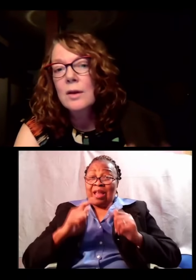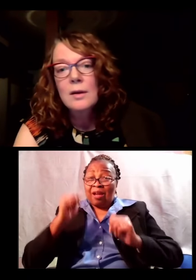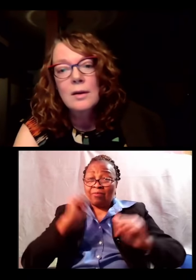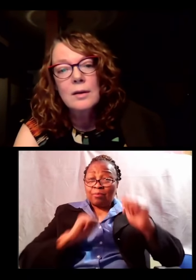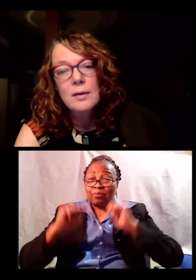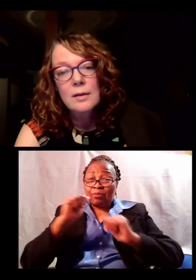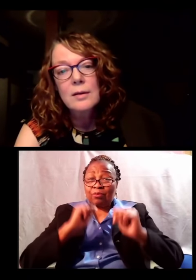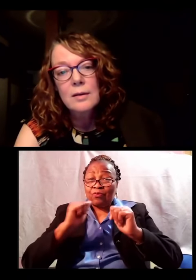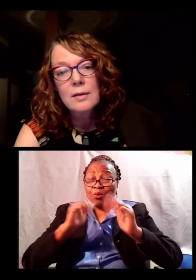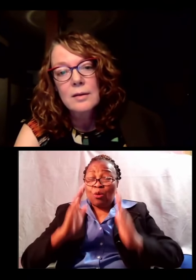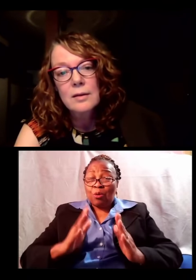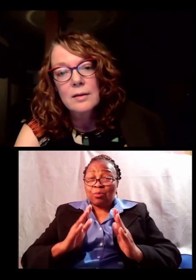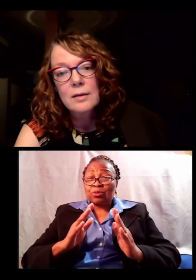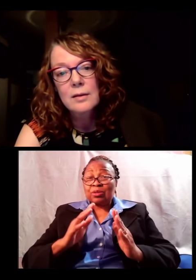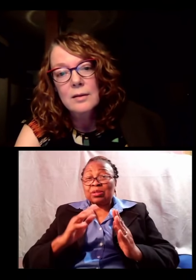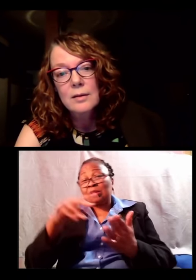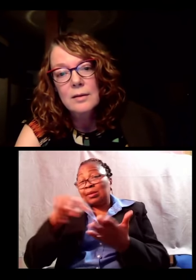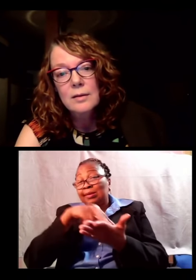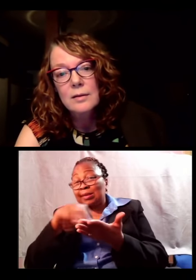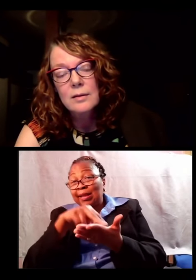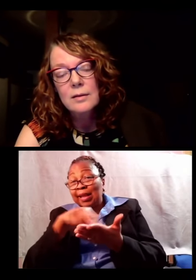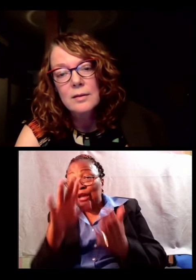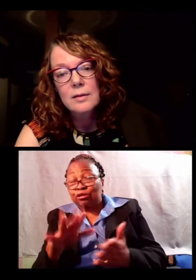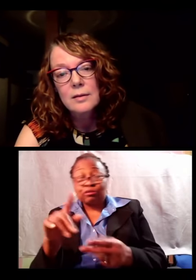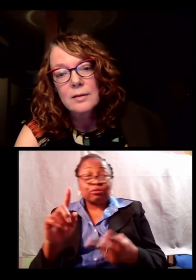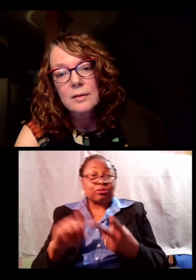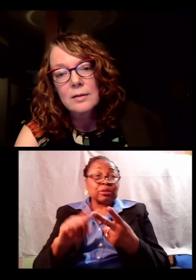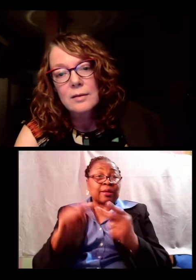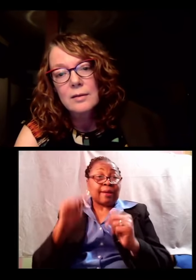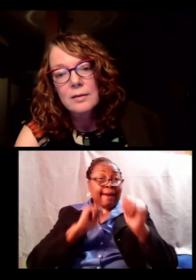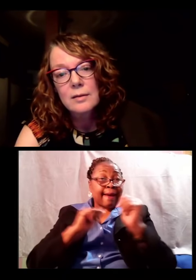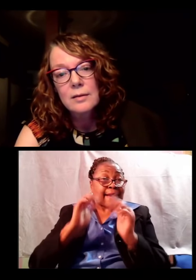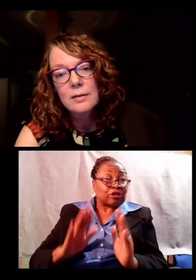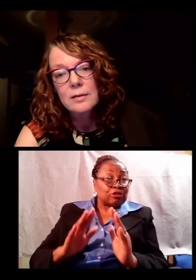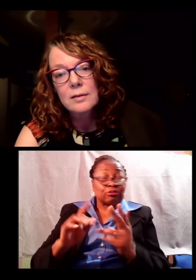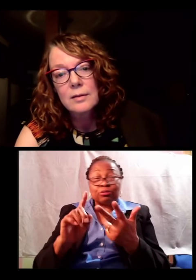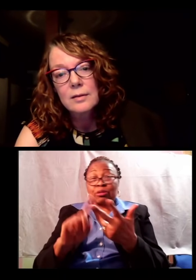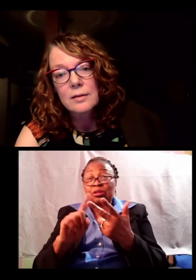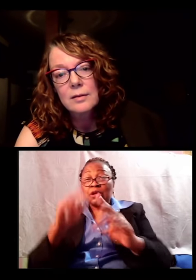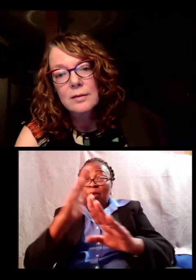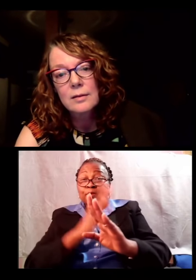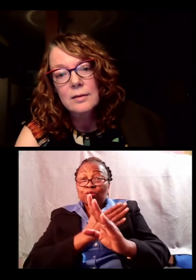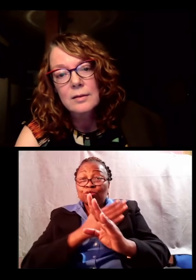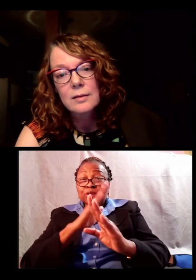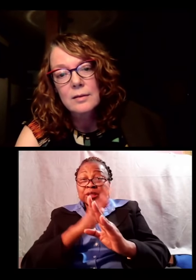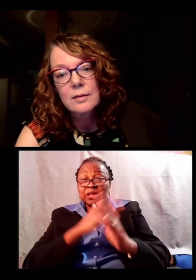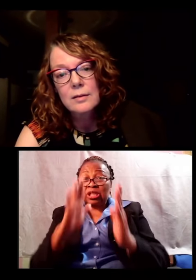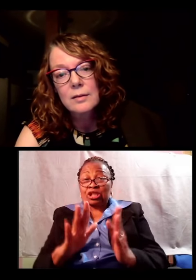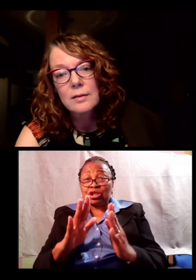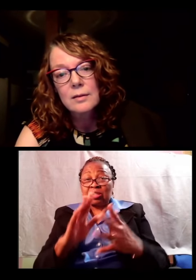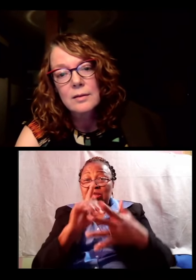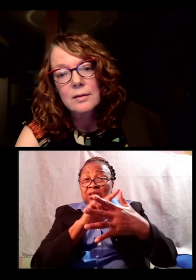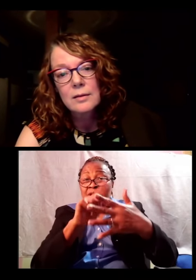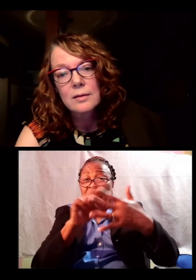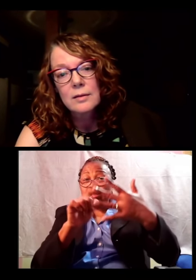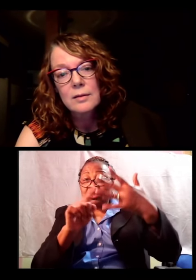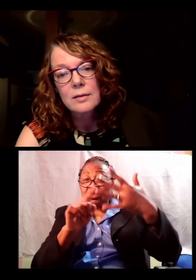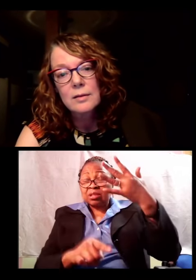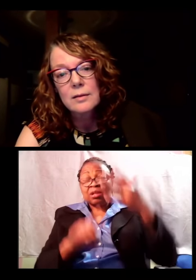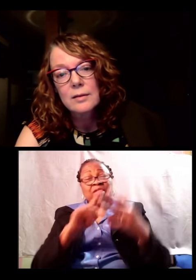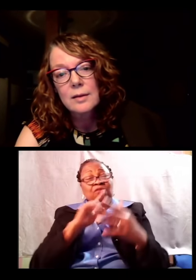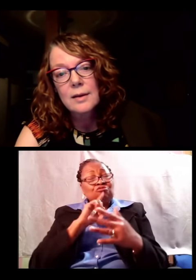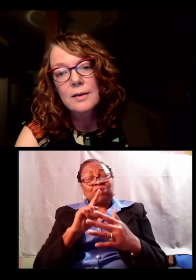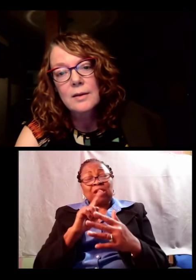So singers, dancers, actors, musicians have been really